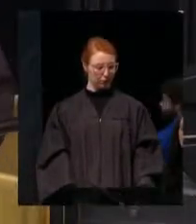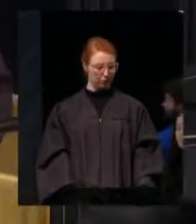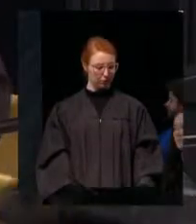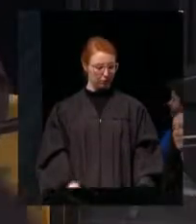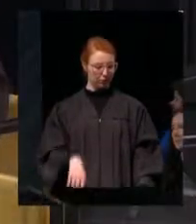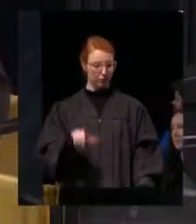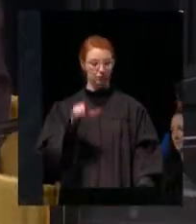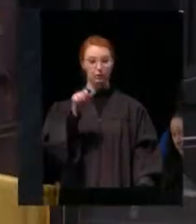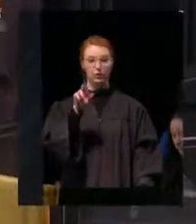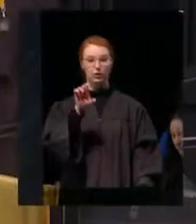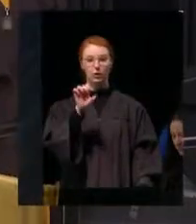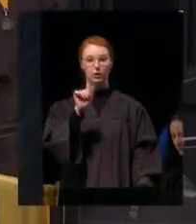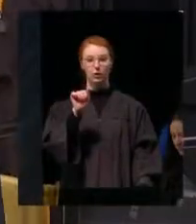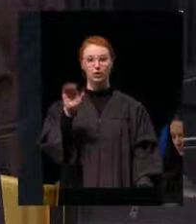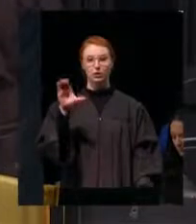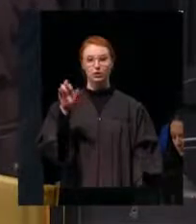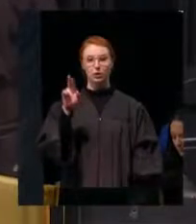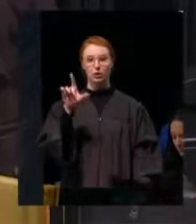Laura Carlson.